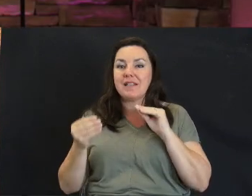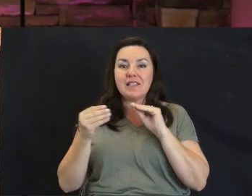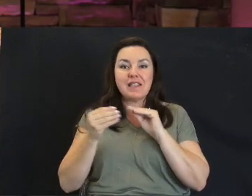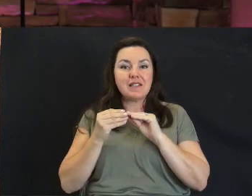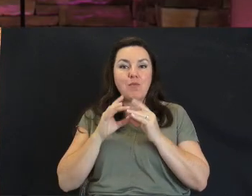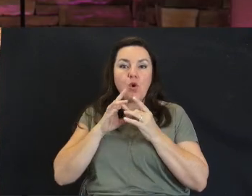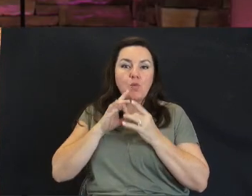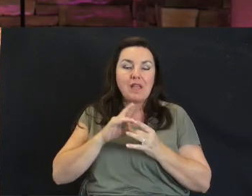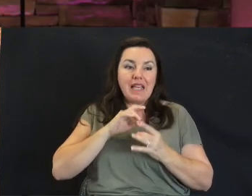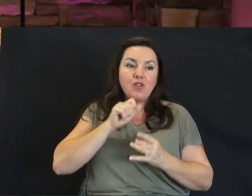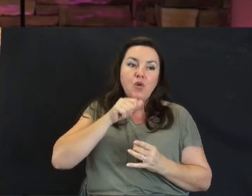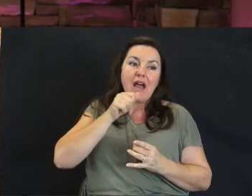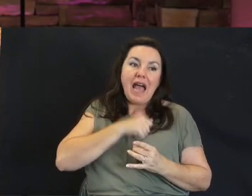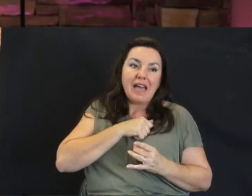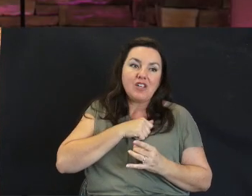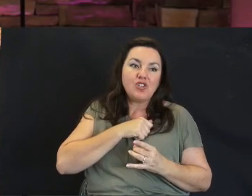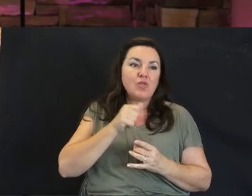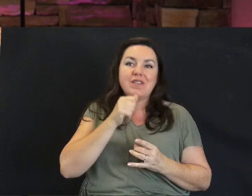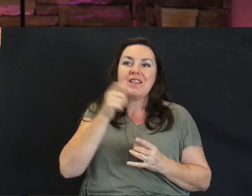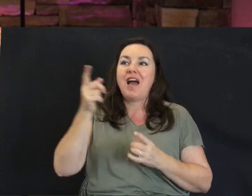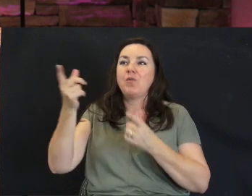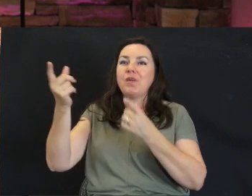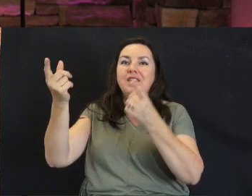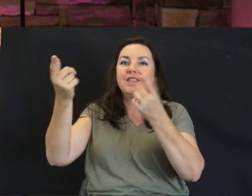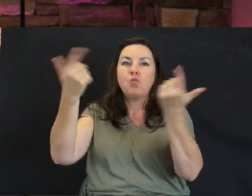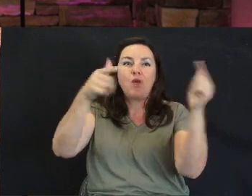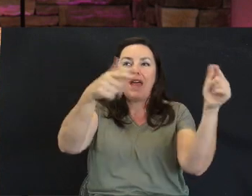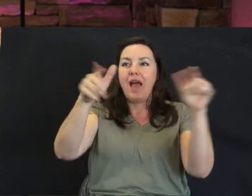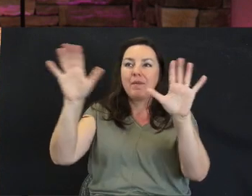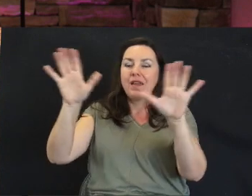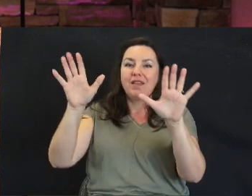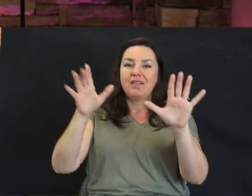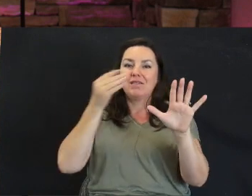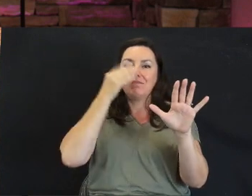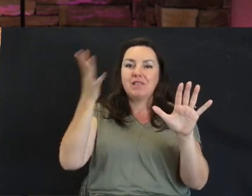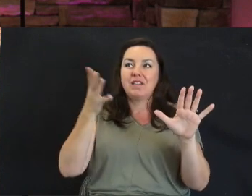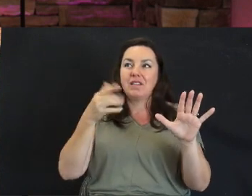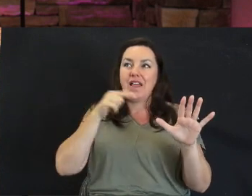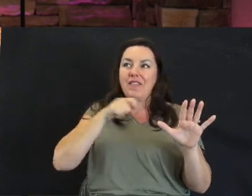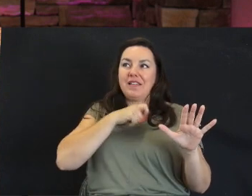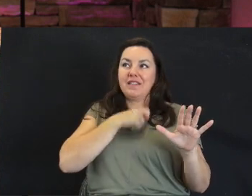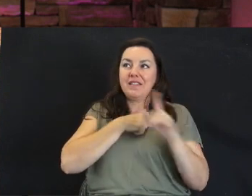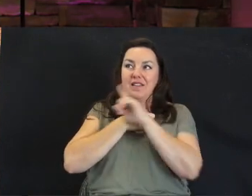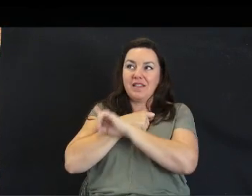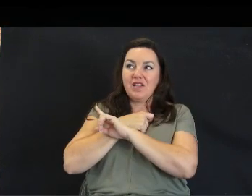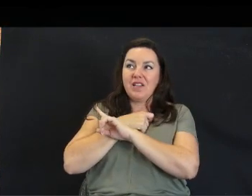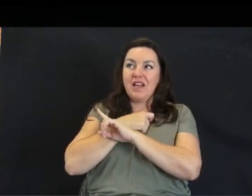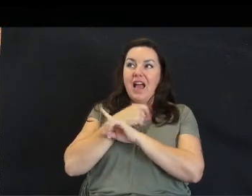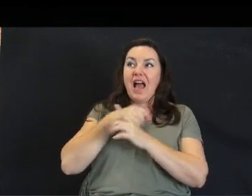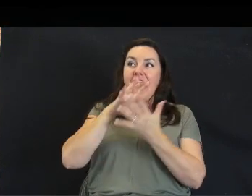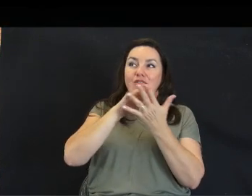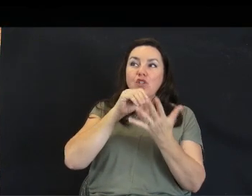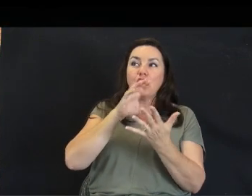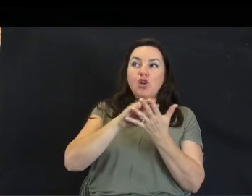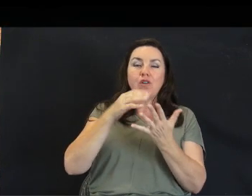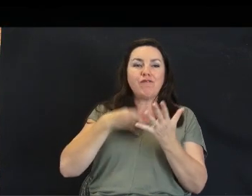do With her attitude and outlook For her life She wrote this one time She said learned from experience